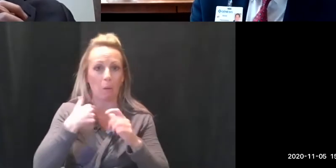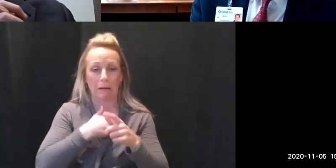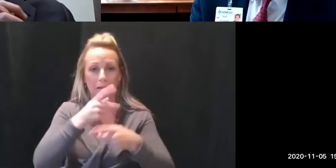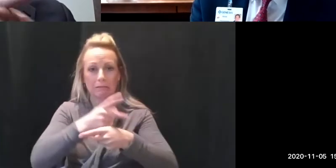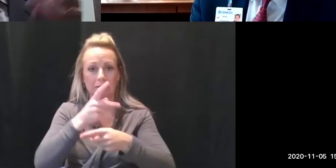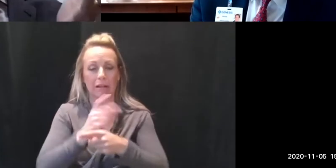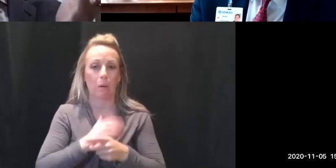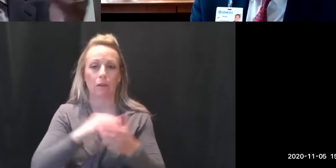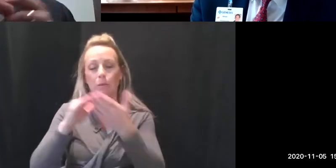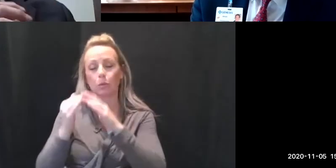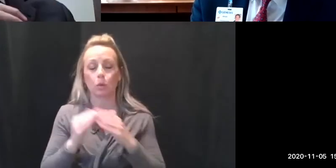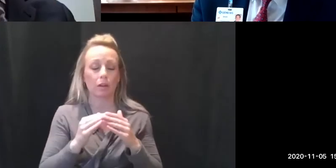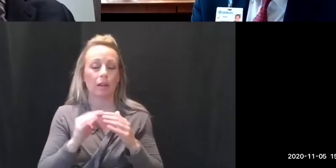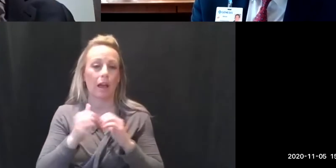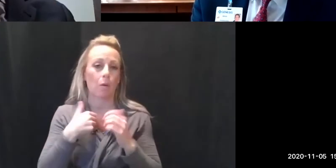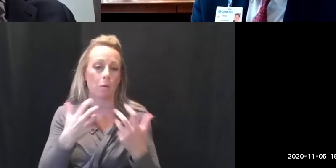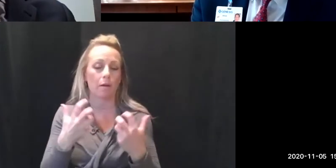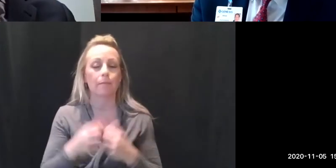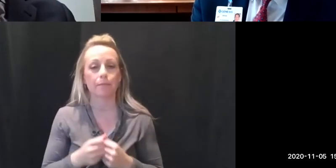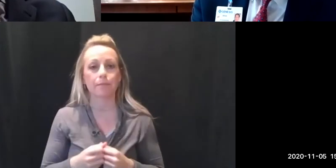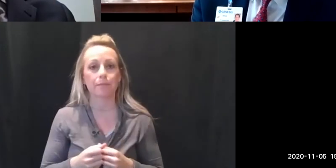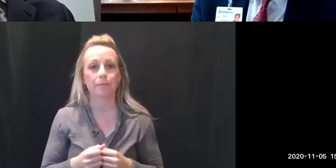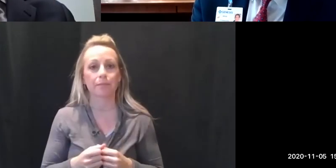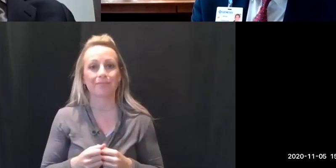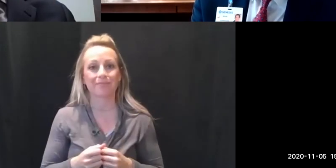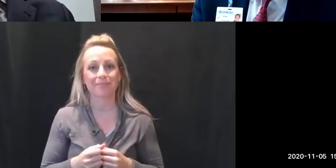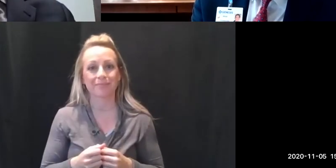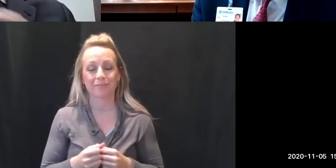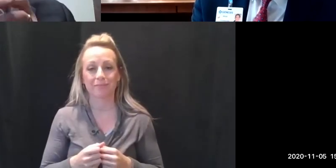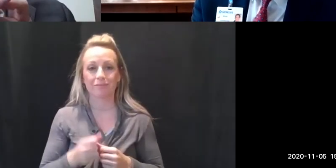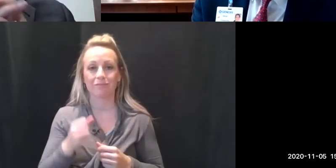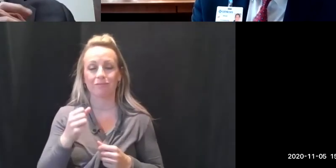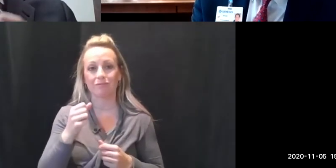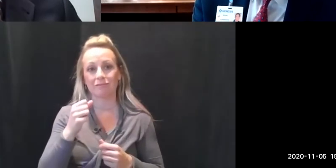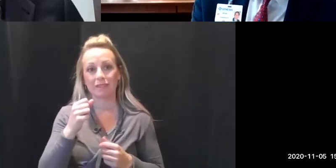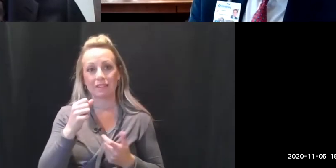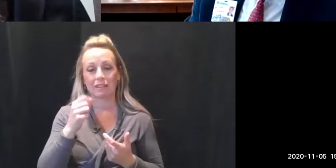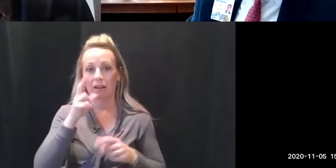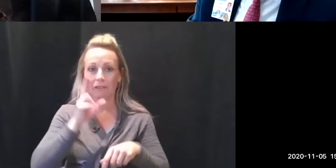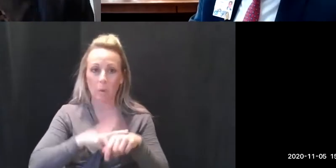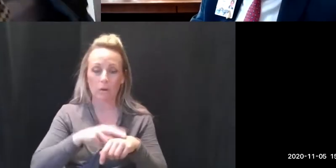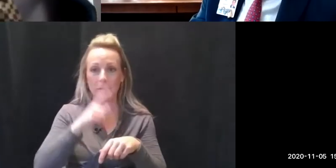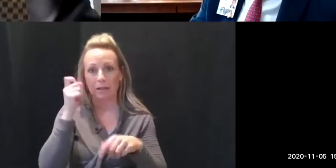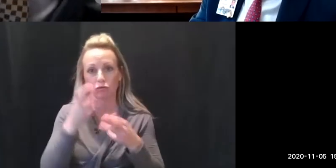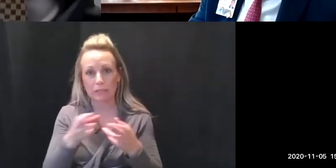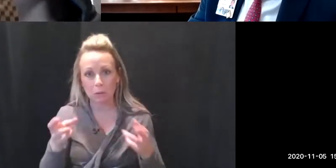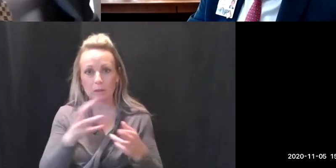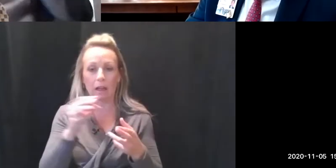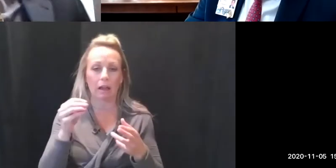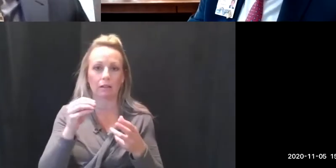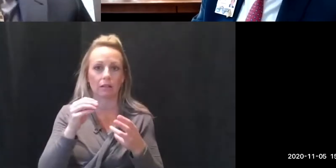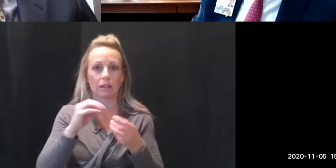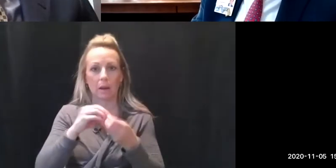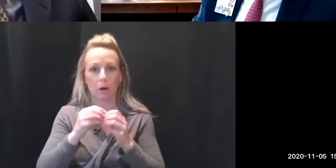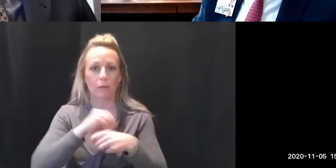community in the way we would like to. Because of resources and the number of COVID patients that we have. So a